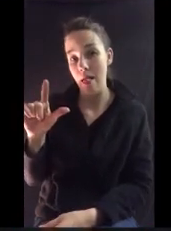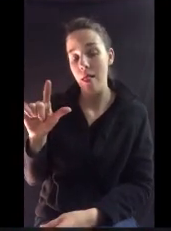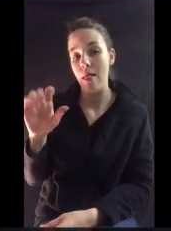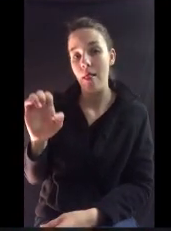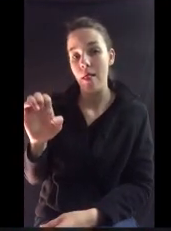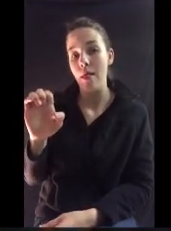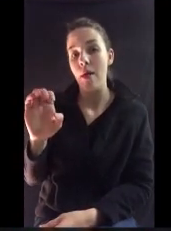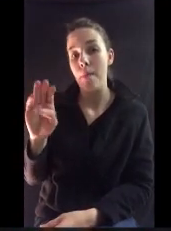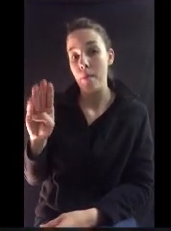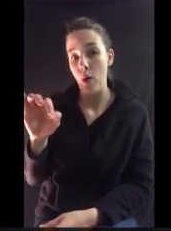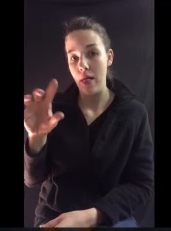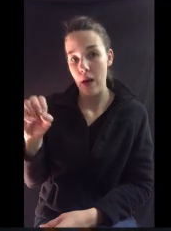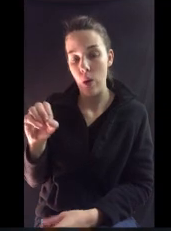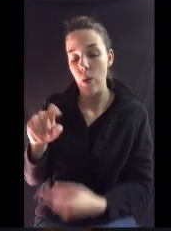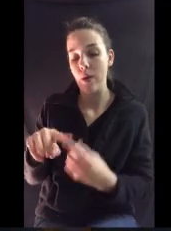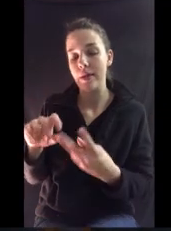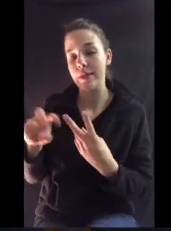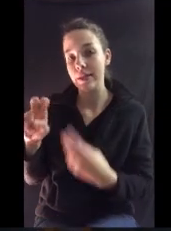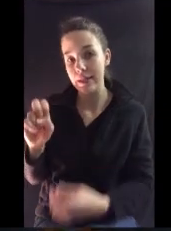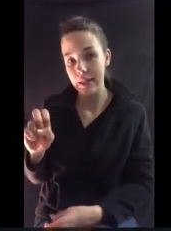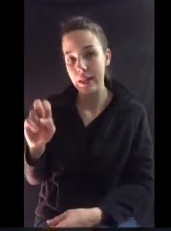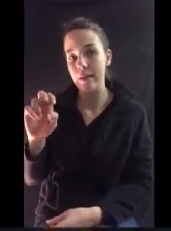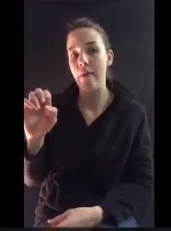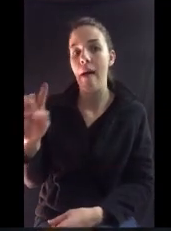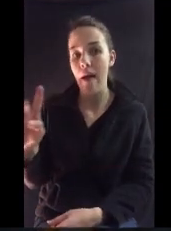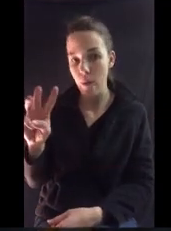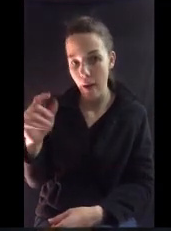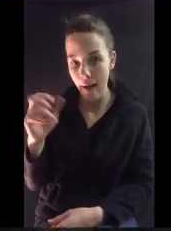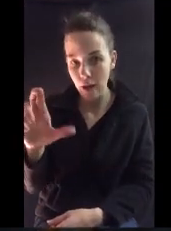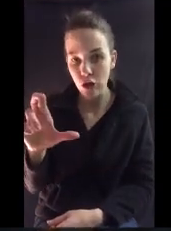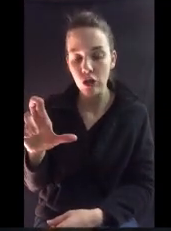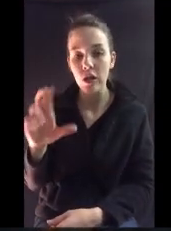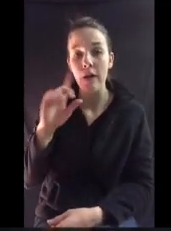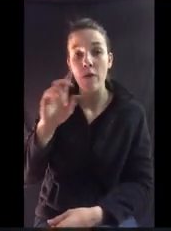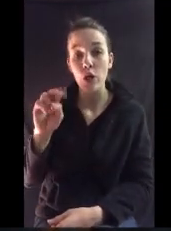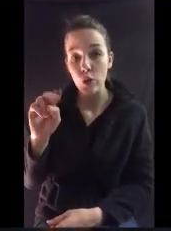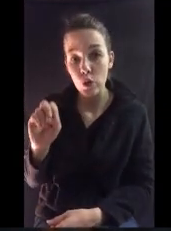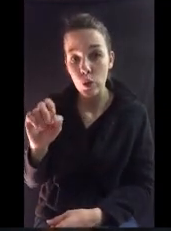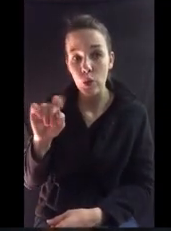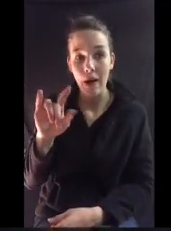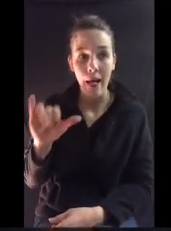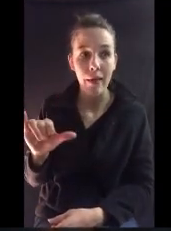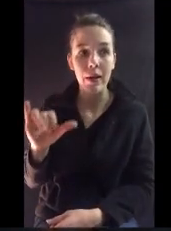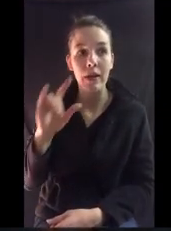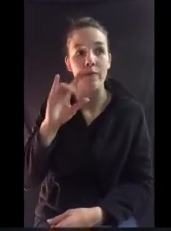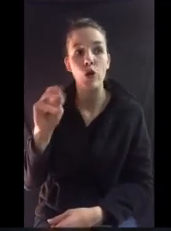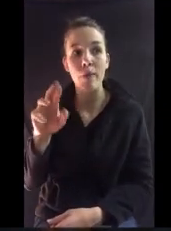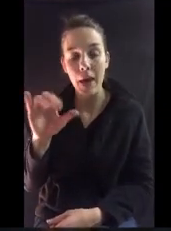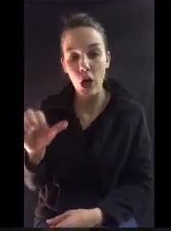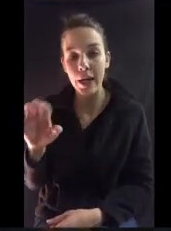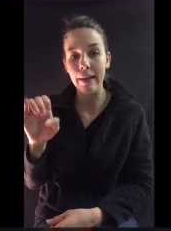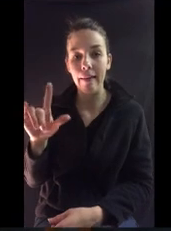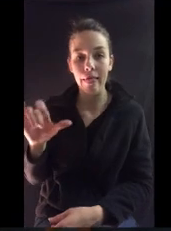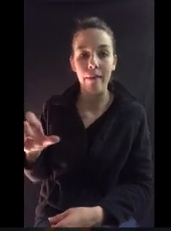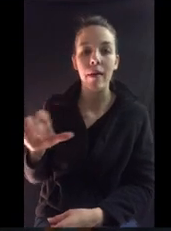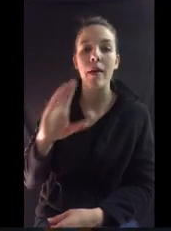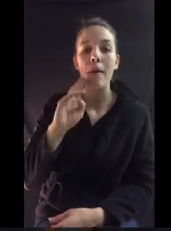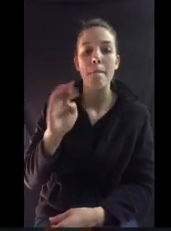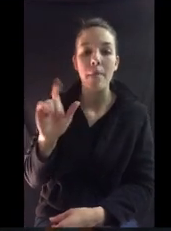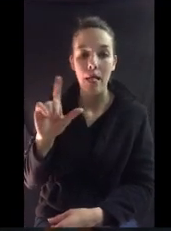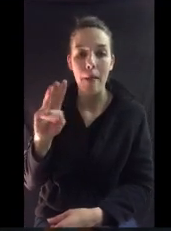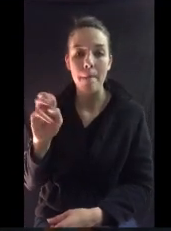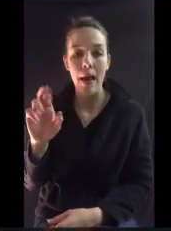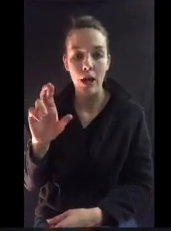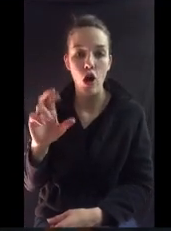for Bob and Danelle Bolio. We lift up prayers for Steve Hallisey and Ed Wagner, for Sue Crowley, for Mary